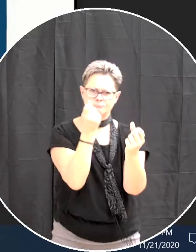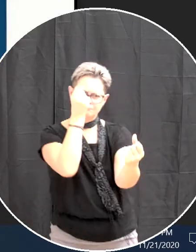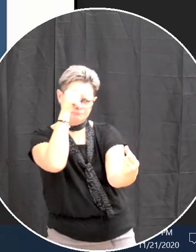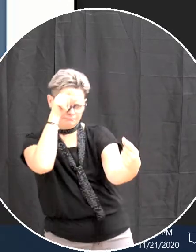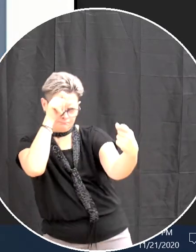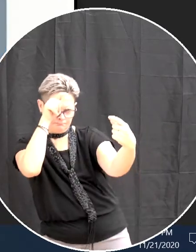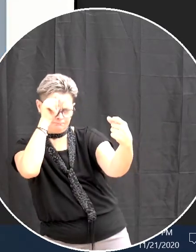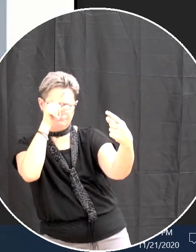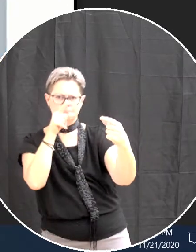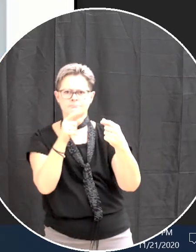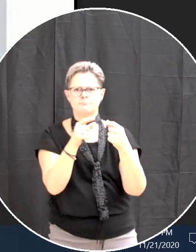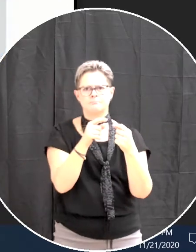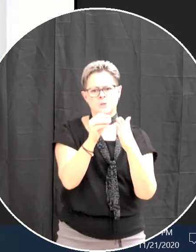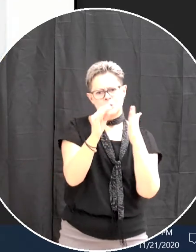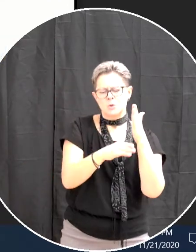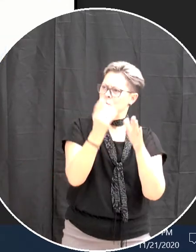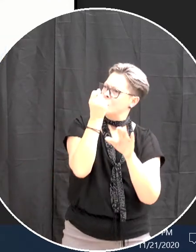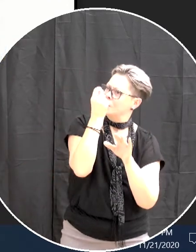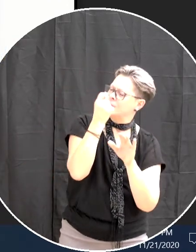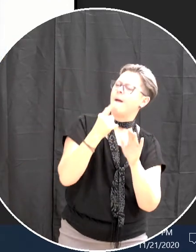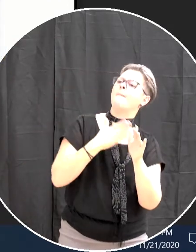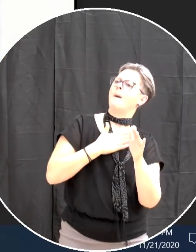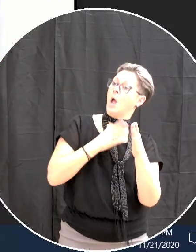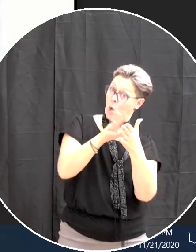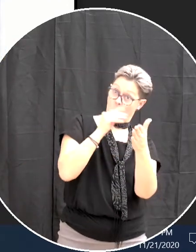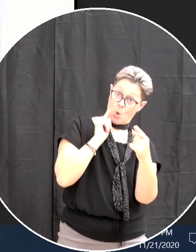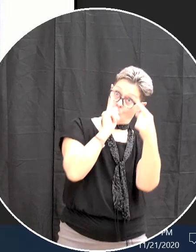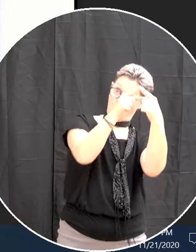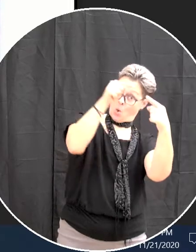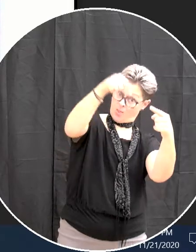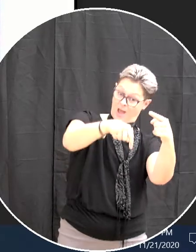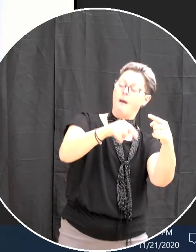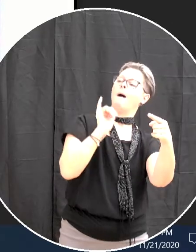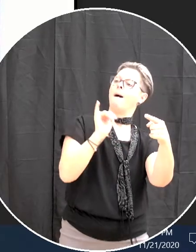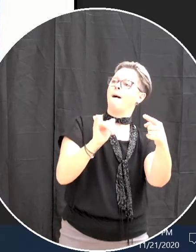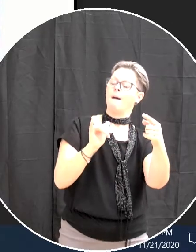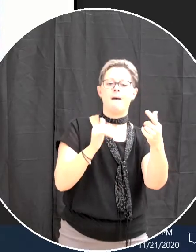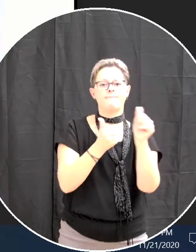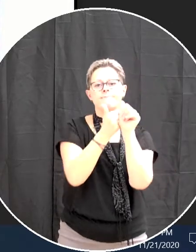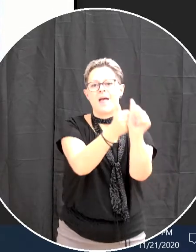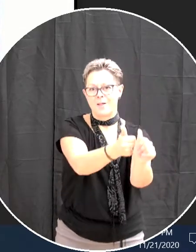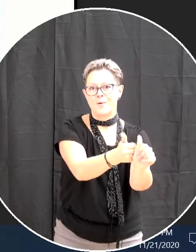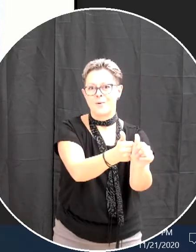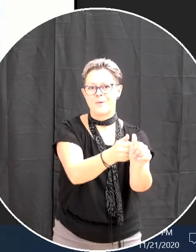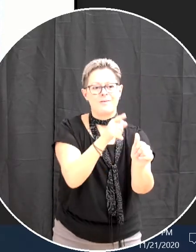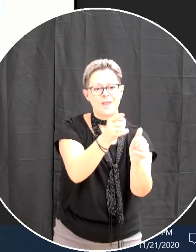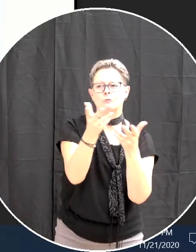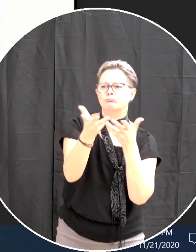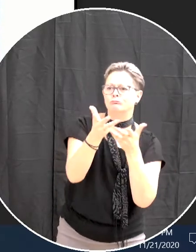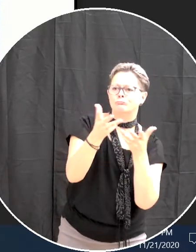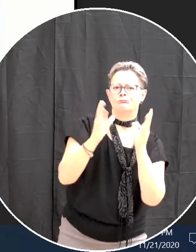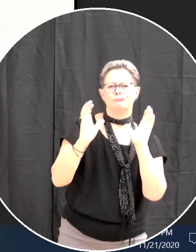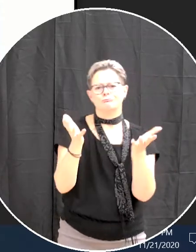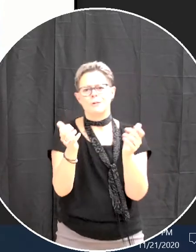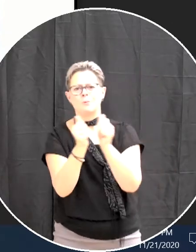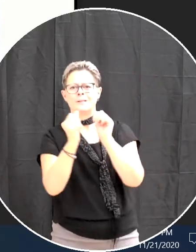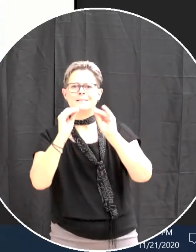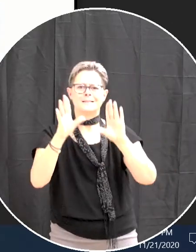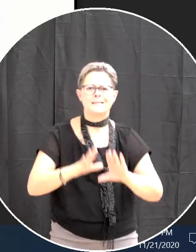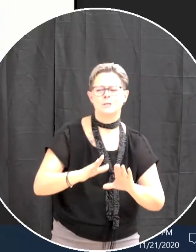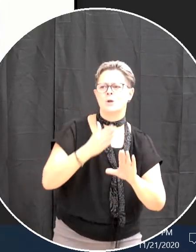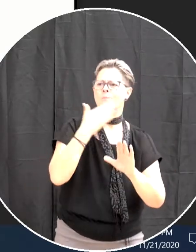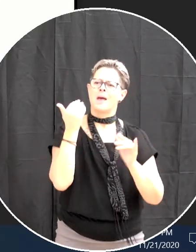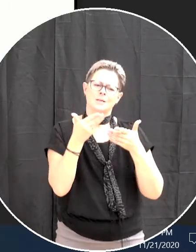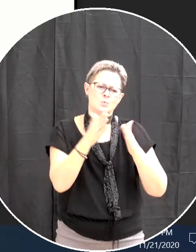they are in relation to a learning goal. And they're having conversations with the teachers on best strategies and